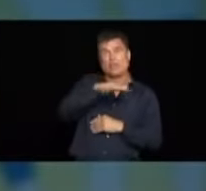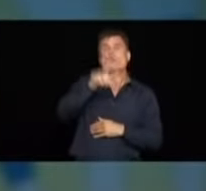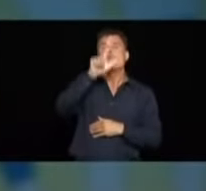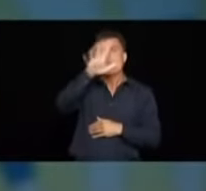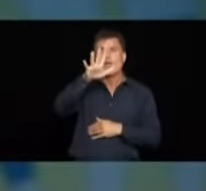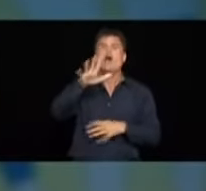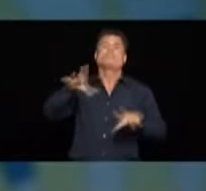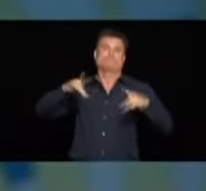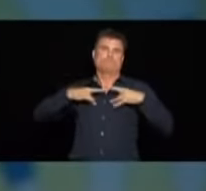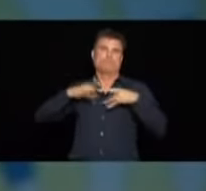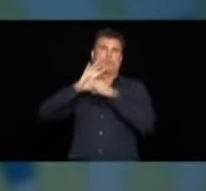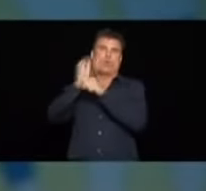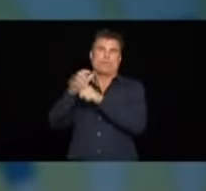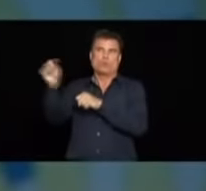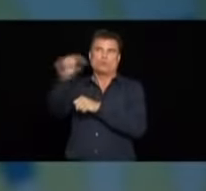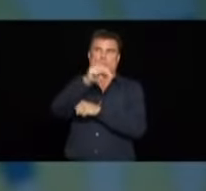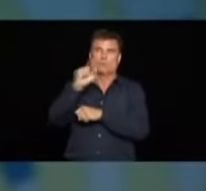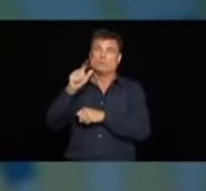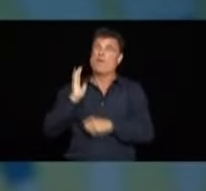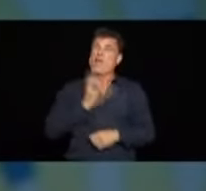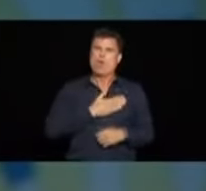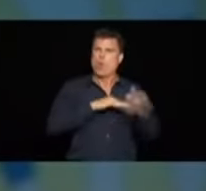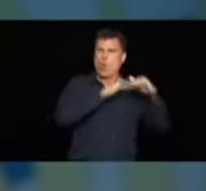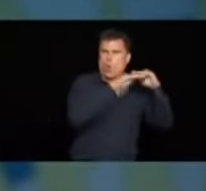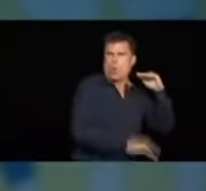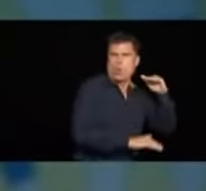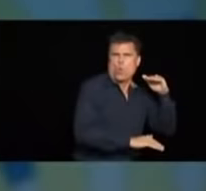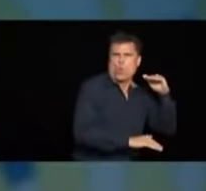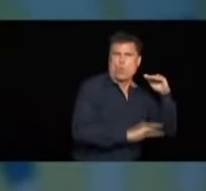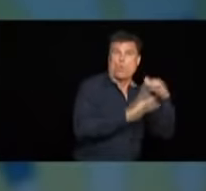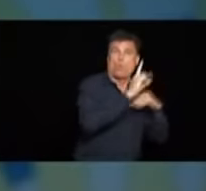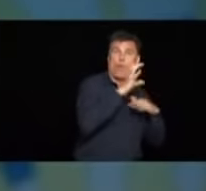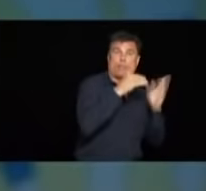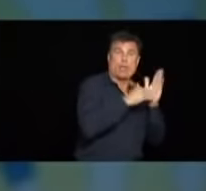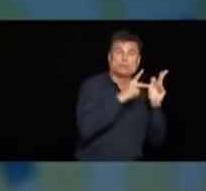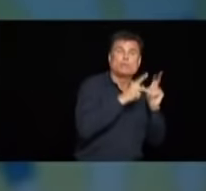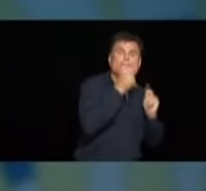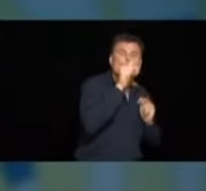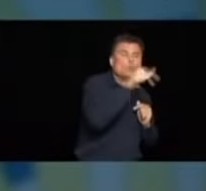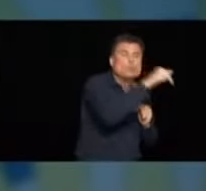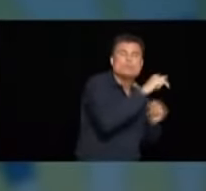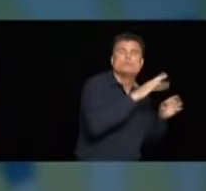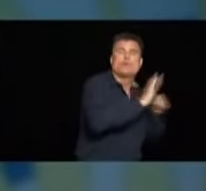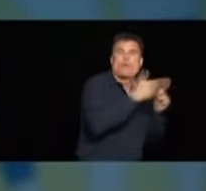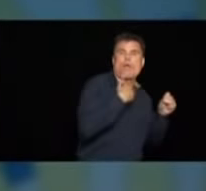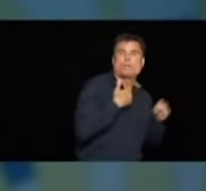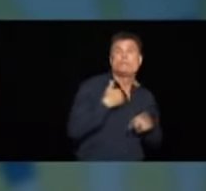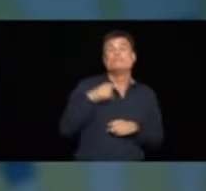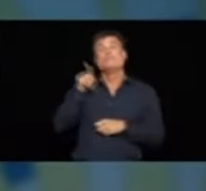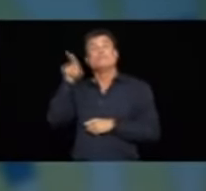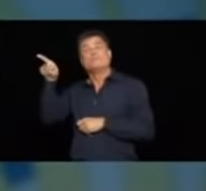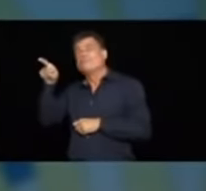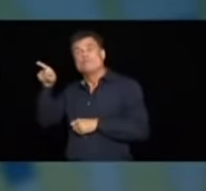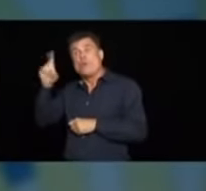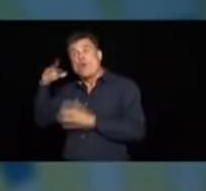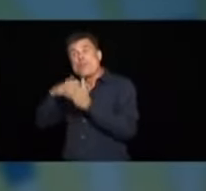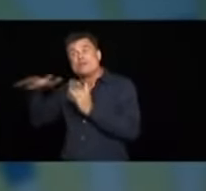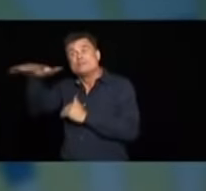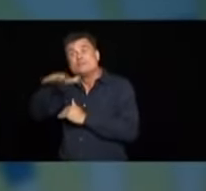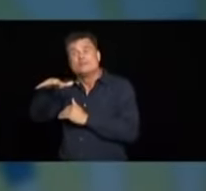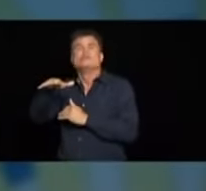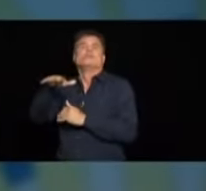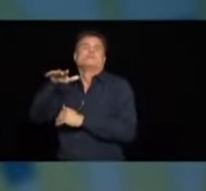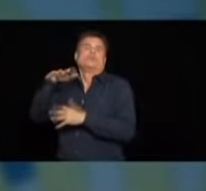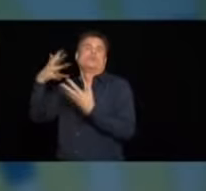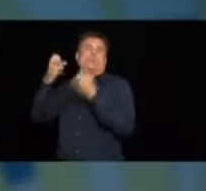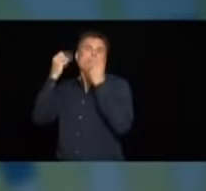talk about our community transmission rates being low, this is what we're talking about. And this is a very crude measure. It takes everybody